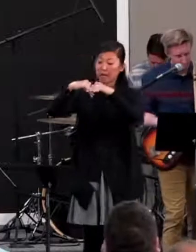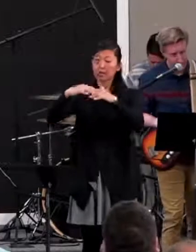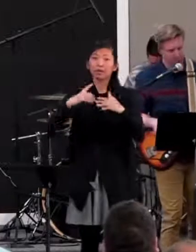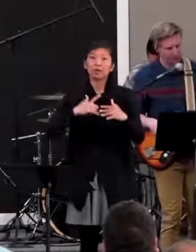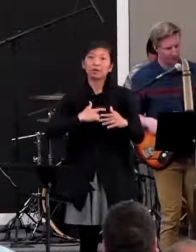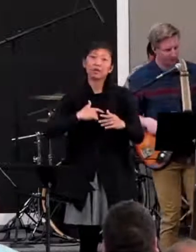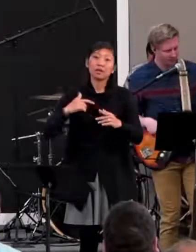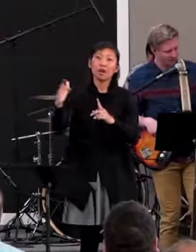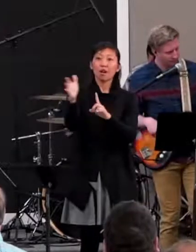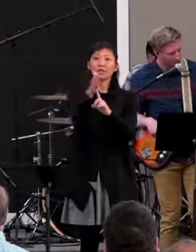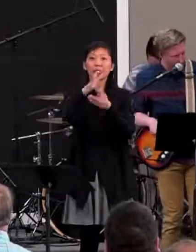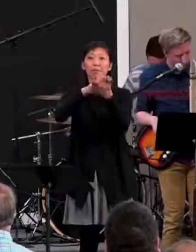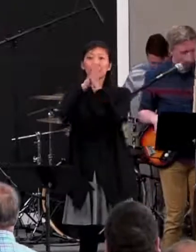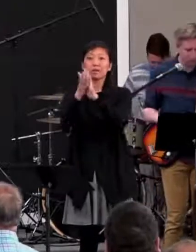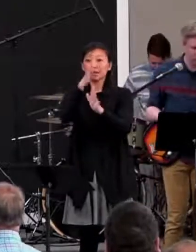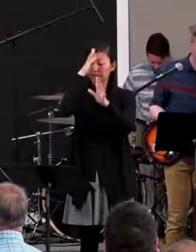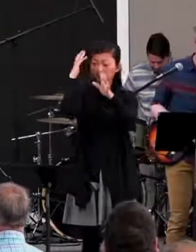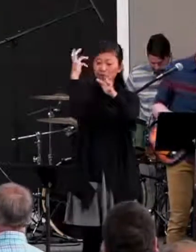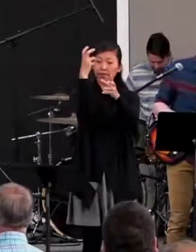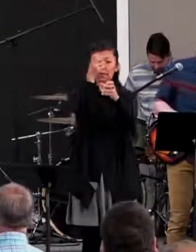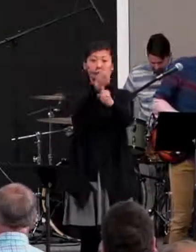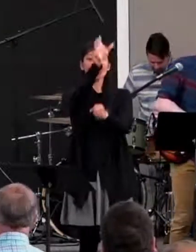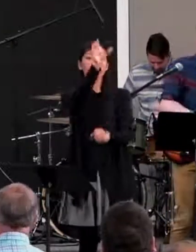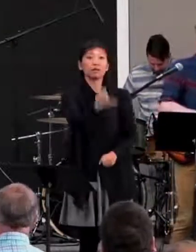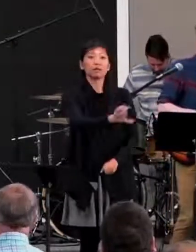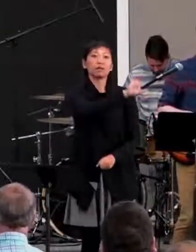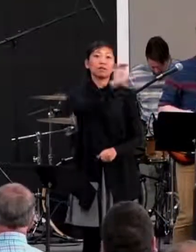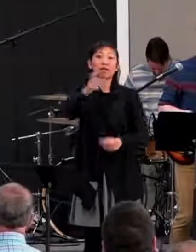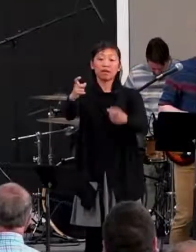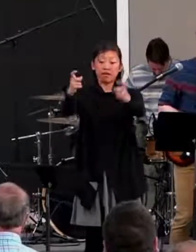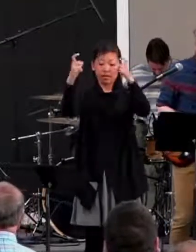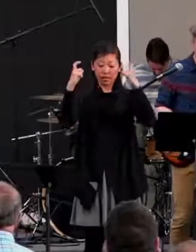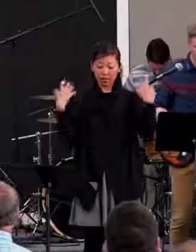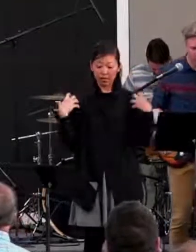our flag, the cross as our